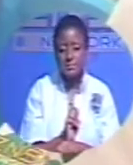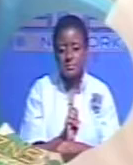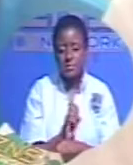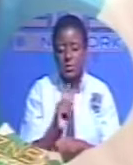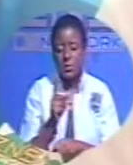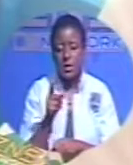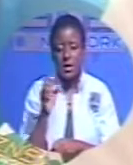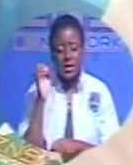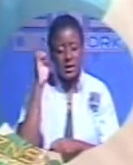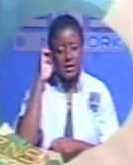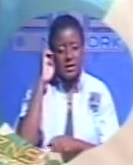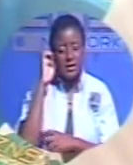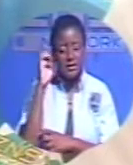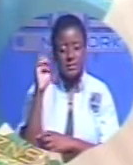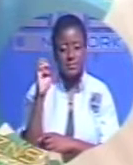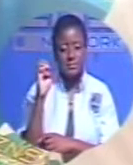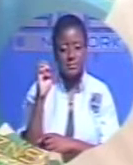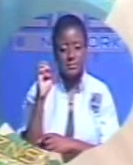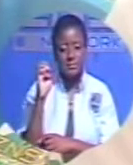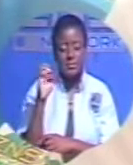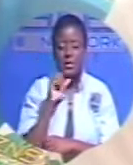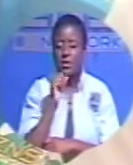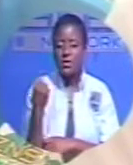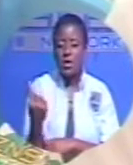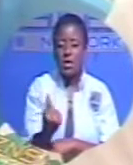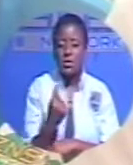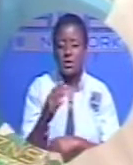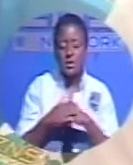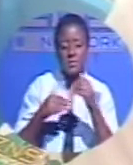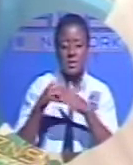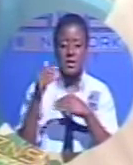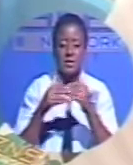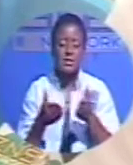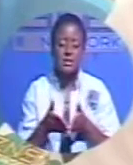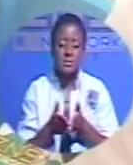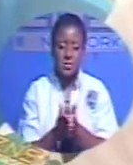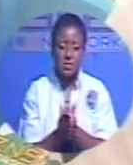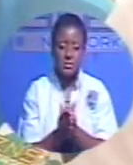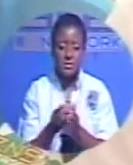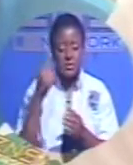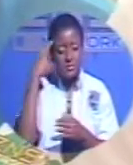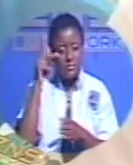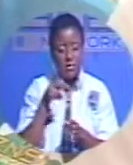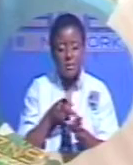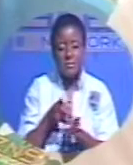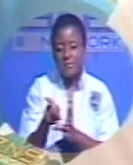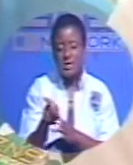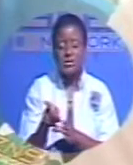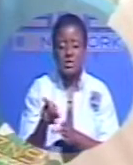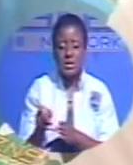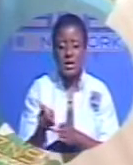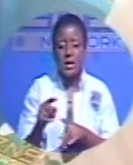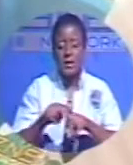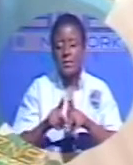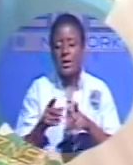where he not only builds these boats professionally, but he